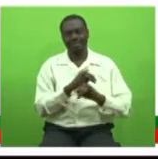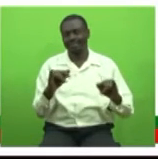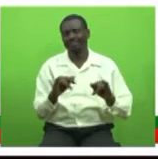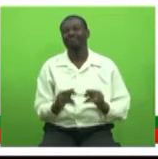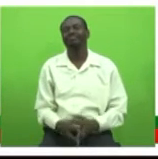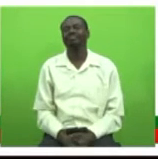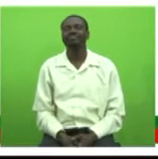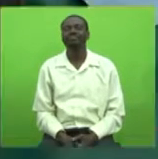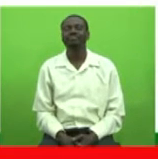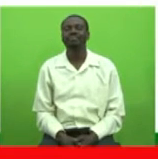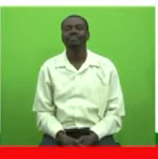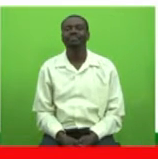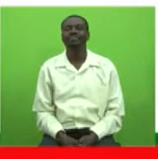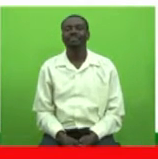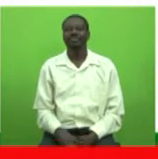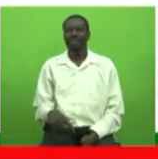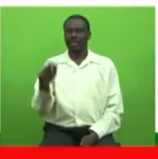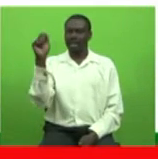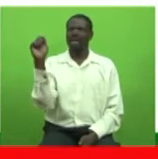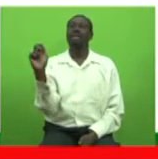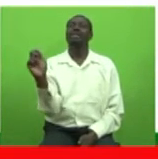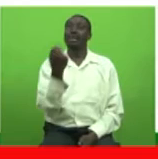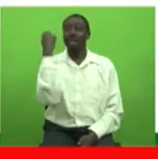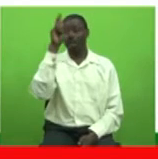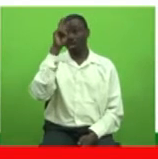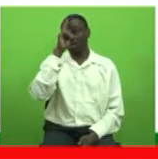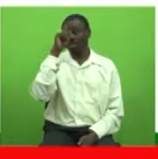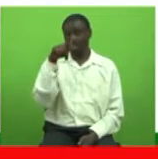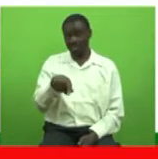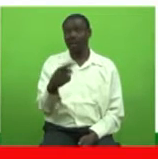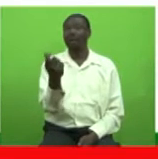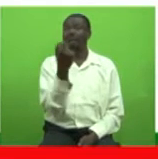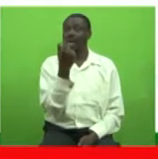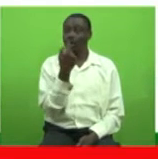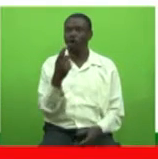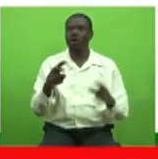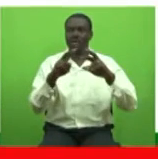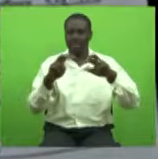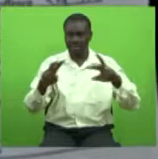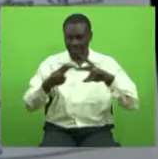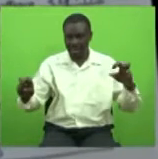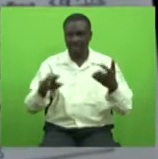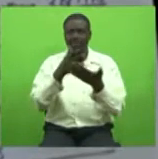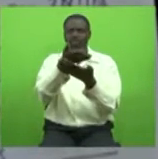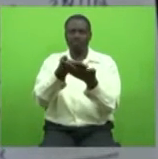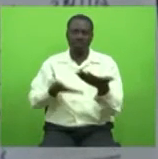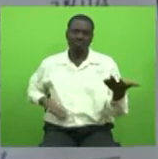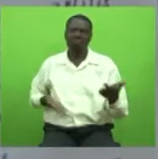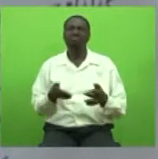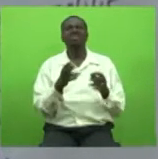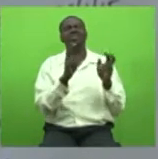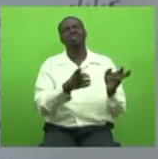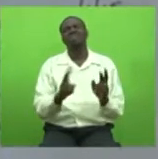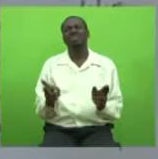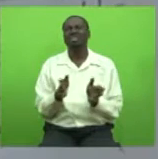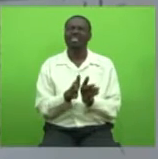The Kenya Police Medical Examination, commonly known as the P3 form. This is a police